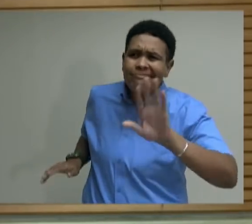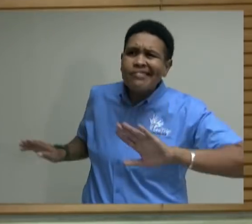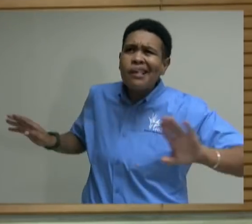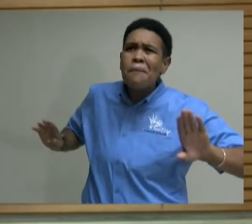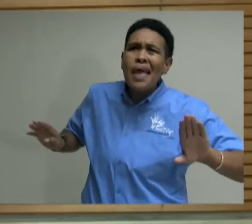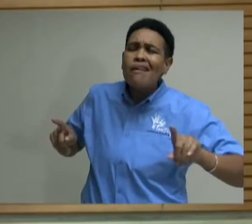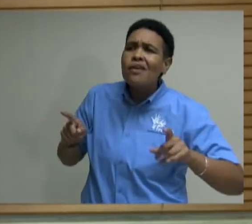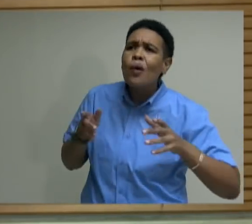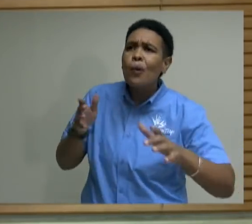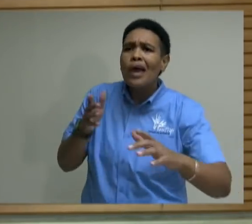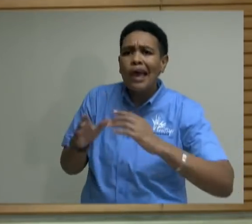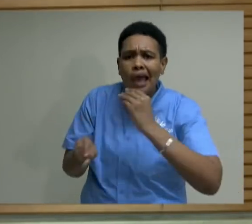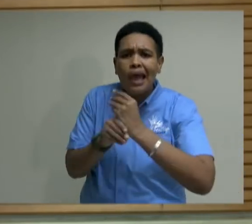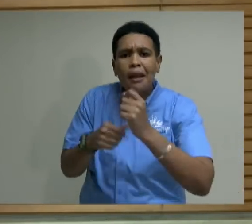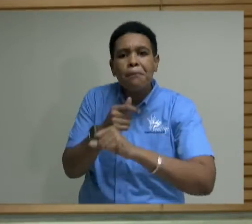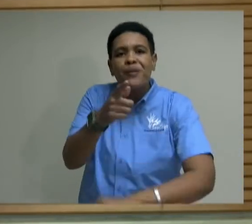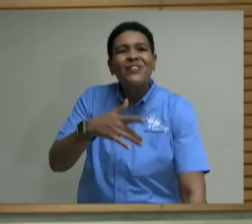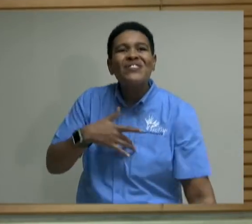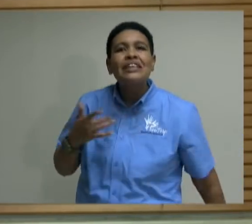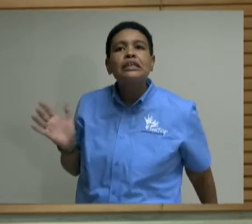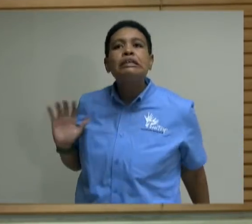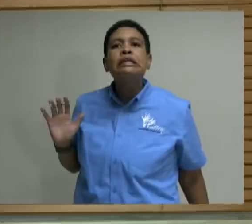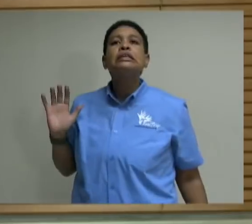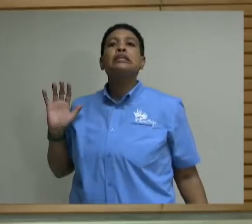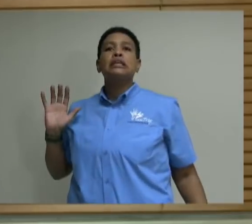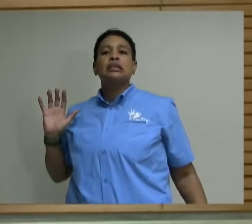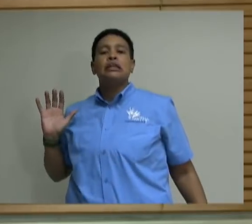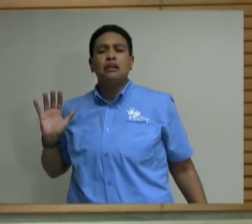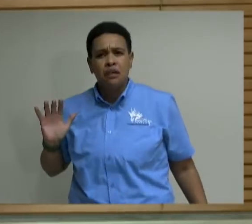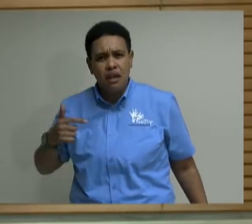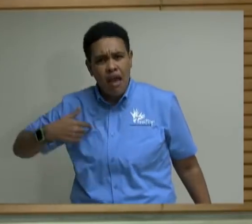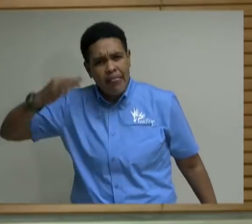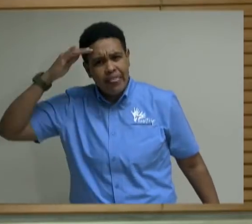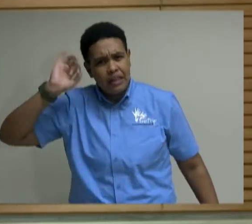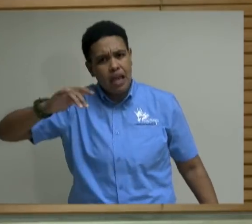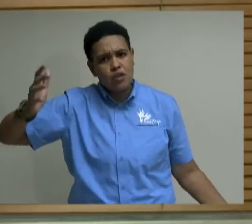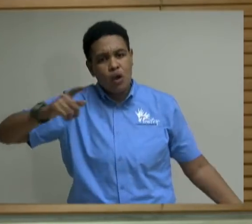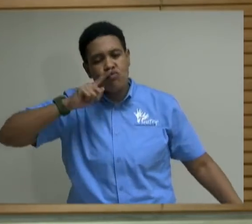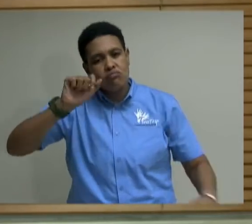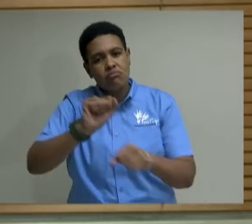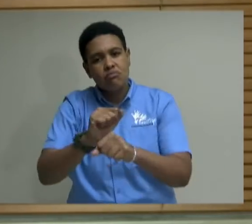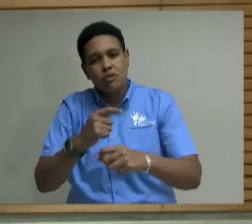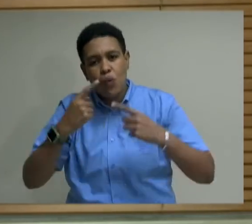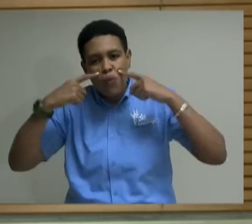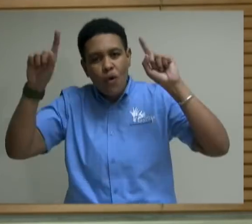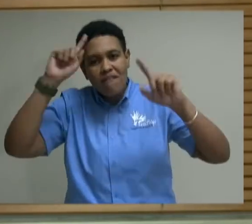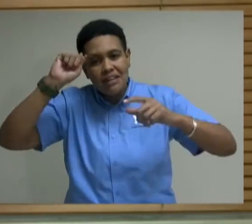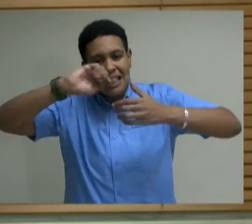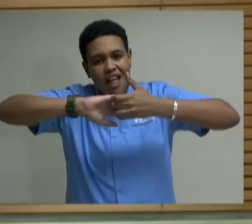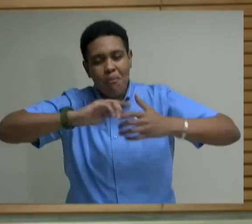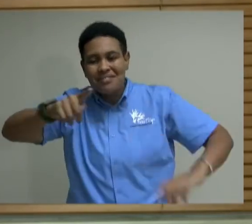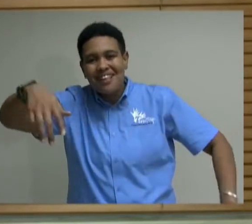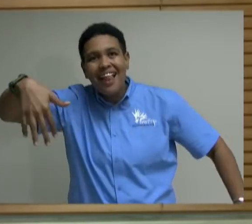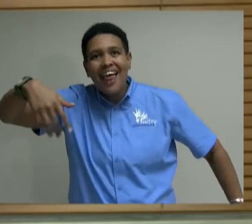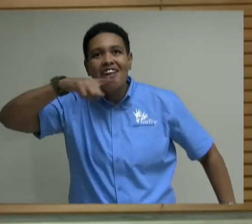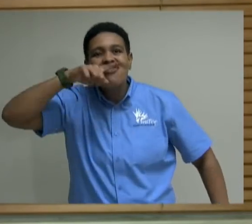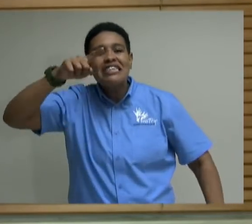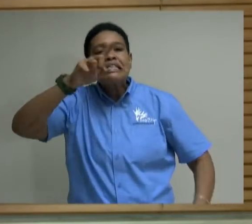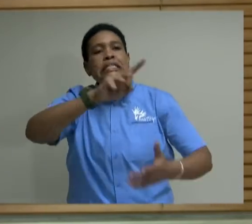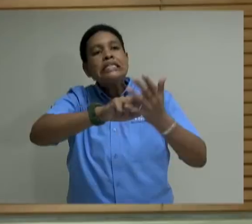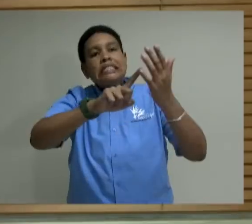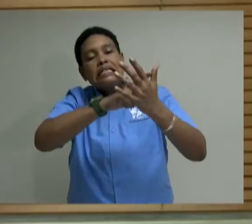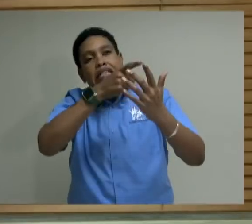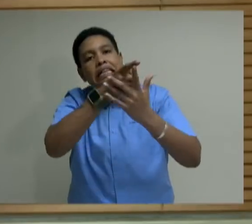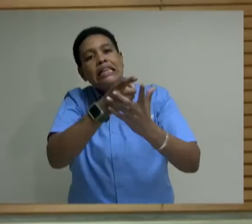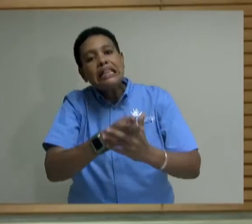behaved in a manner that would make you feel untoward. And I think that is what has worked for St. Thomas. It has not been stigmatized, and